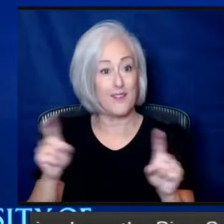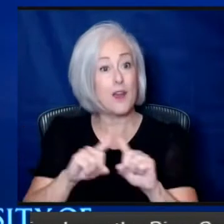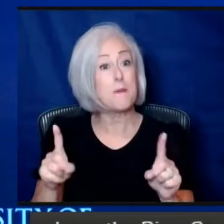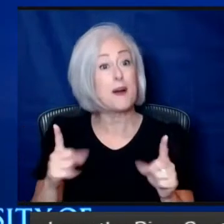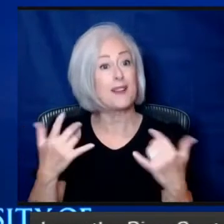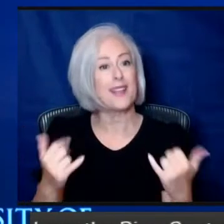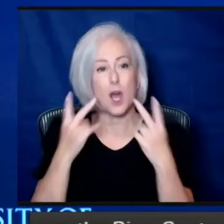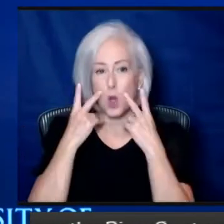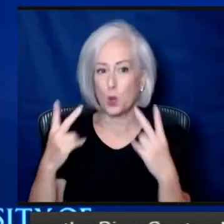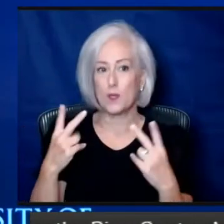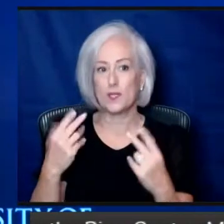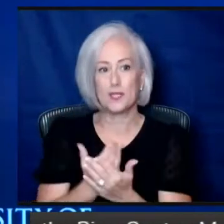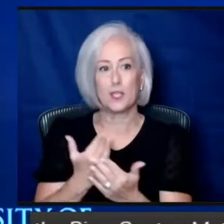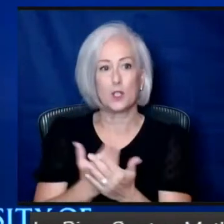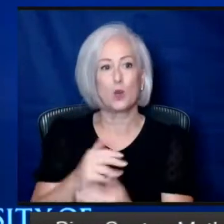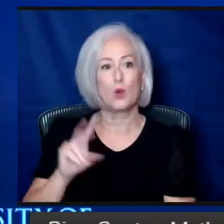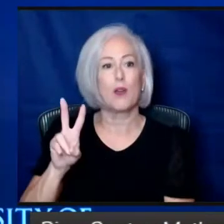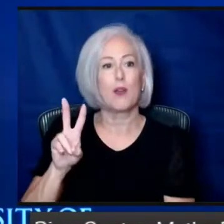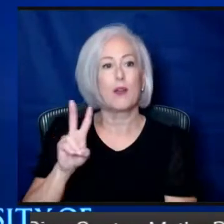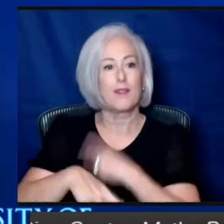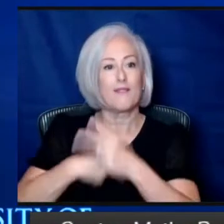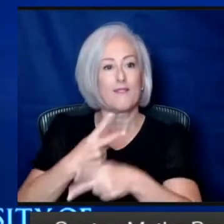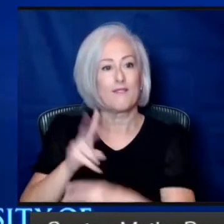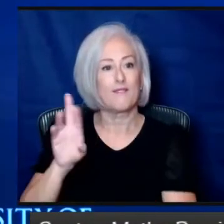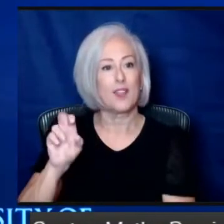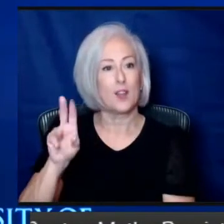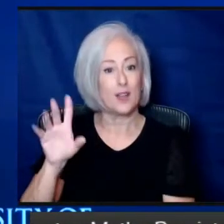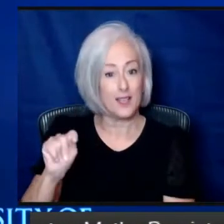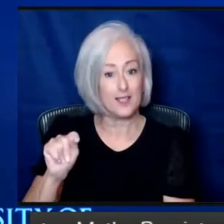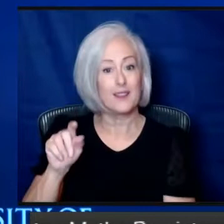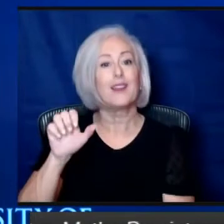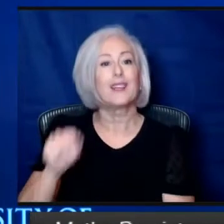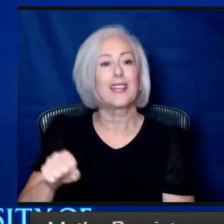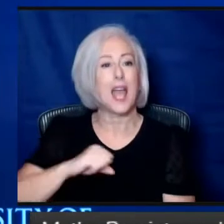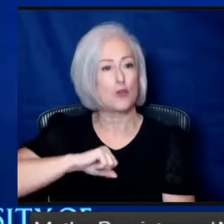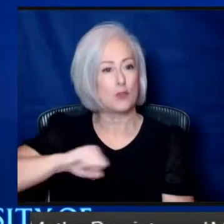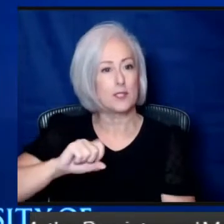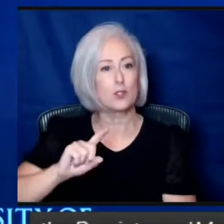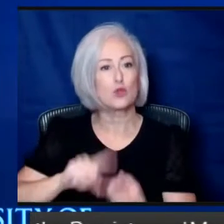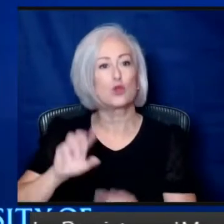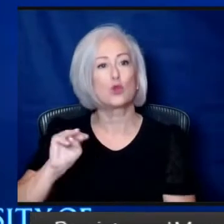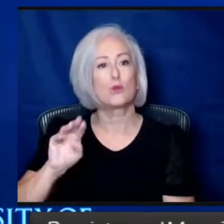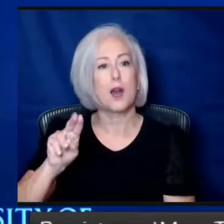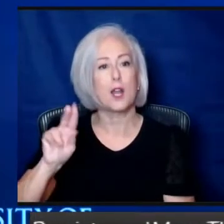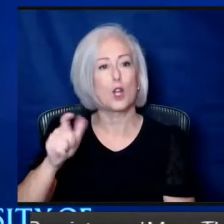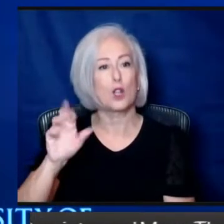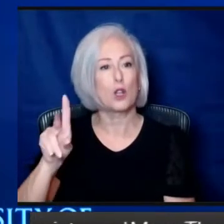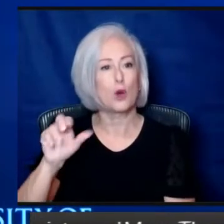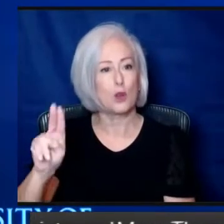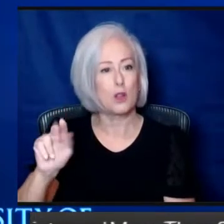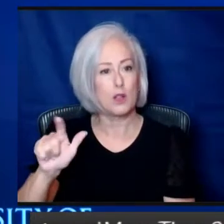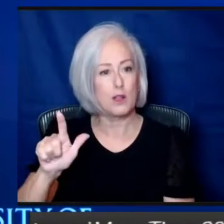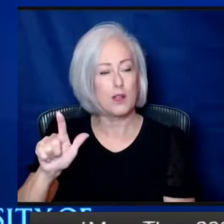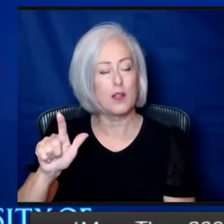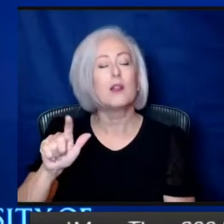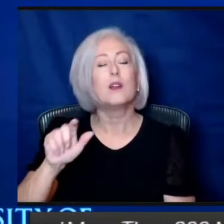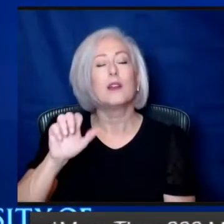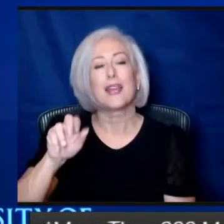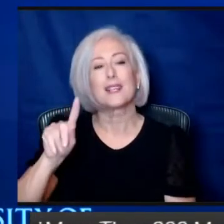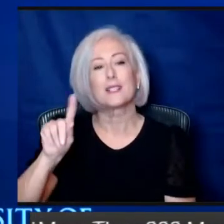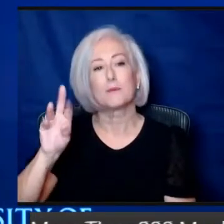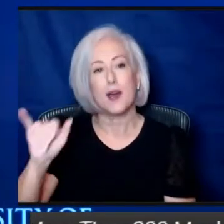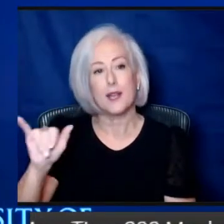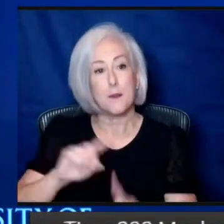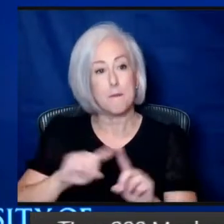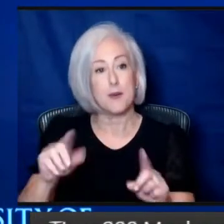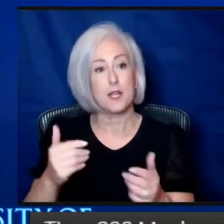those variants can be resistant to those monoclonal antibodies. But luckily, there are other companies out there creating new ones for any possible